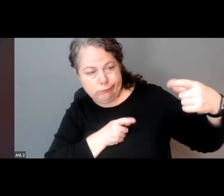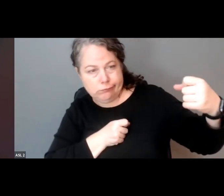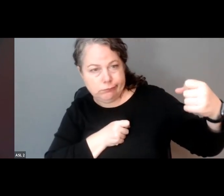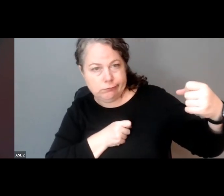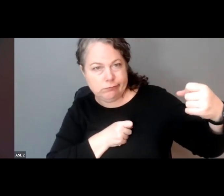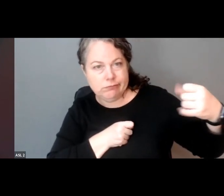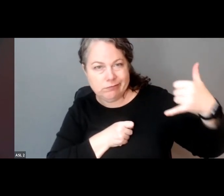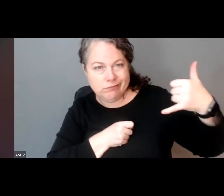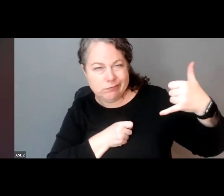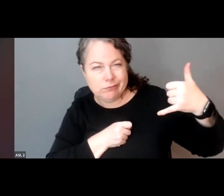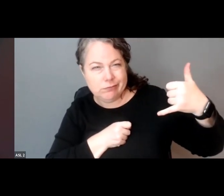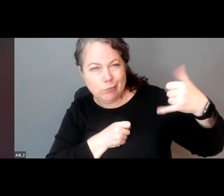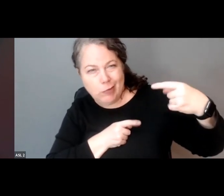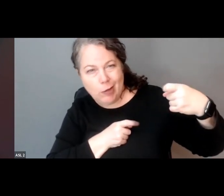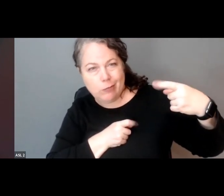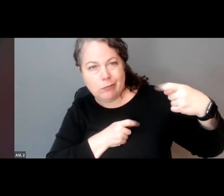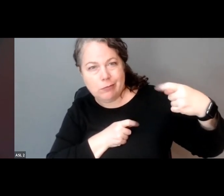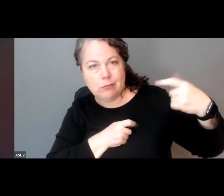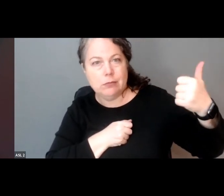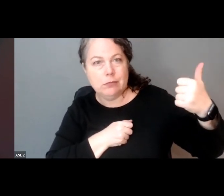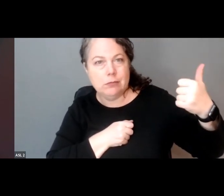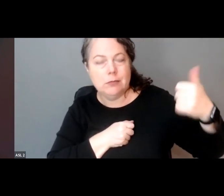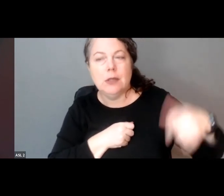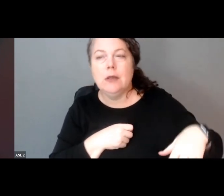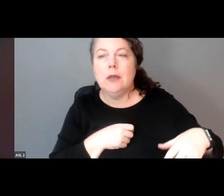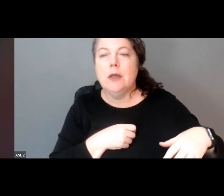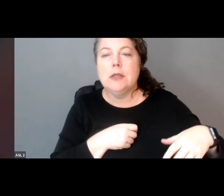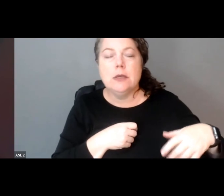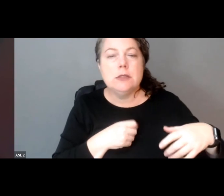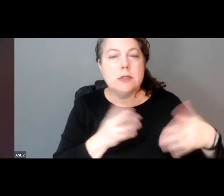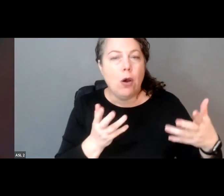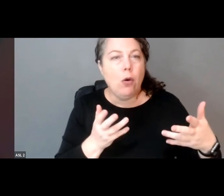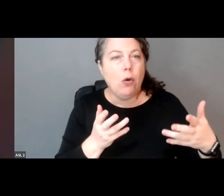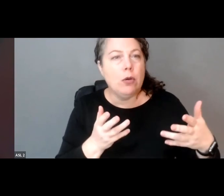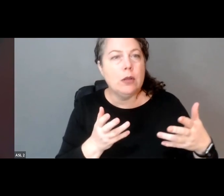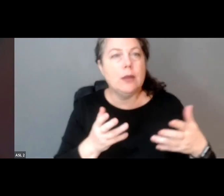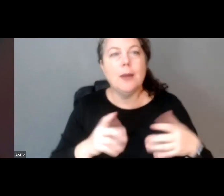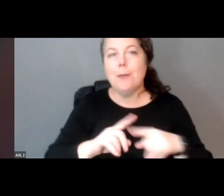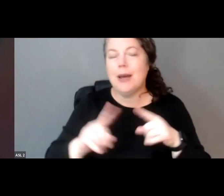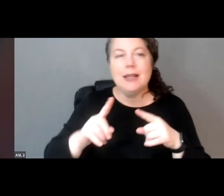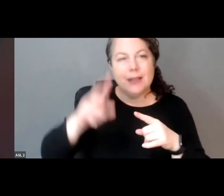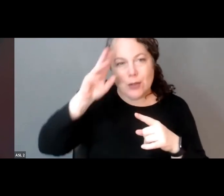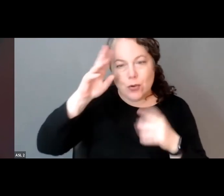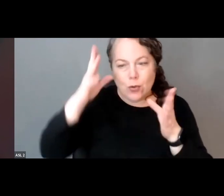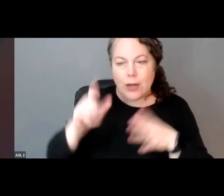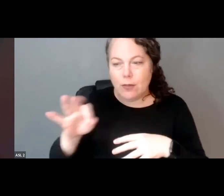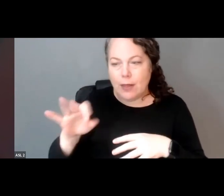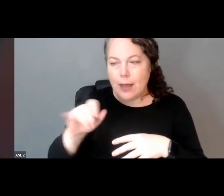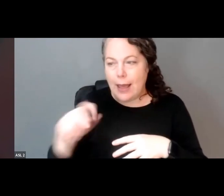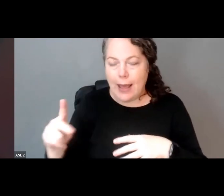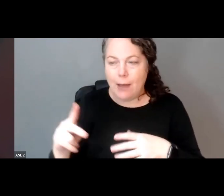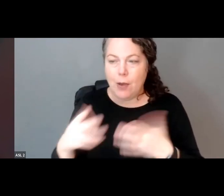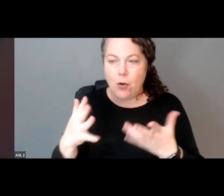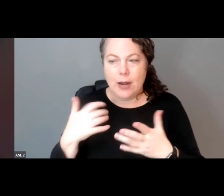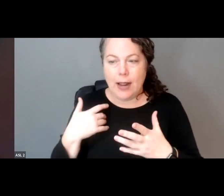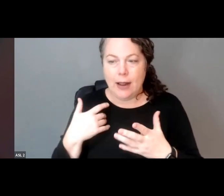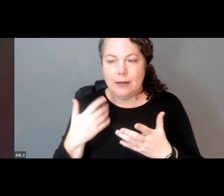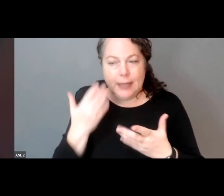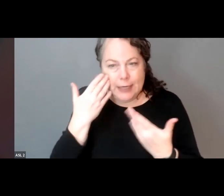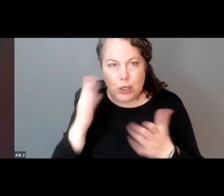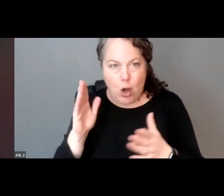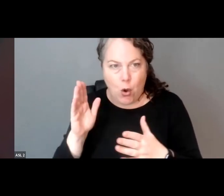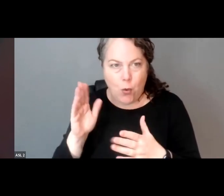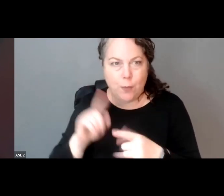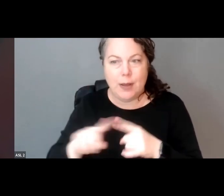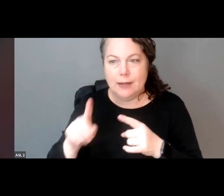built into it, but that the creators of the app didn't know about, or unfortunately